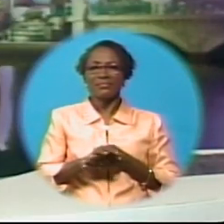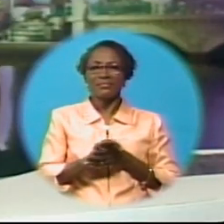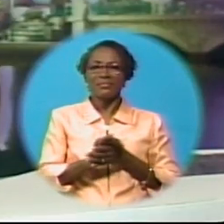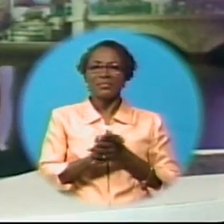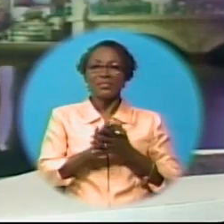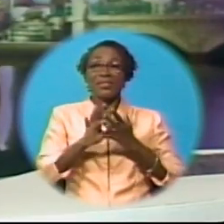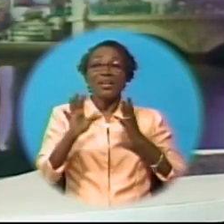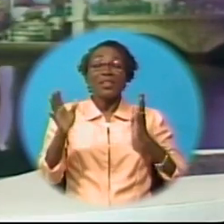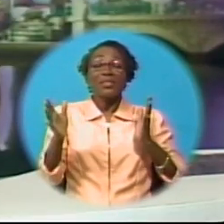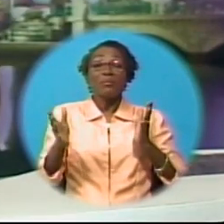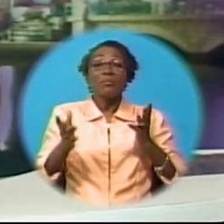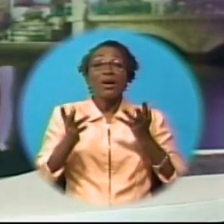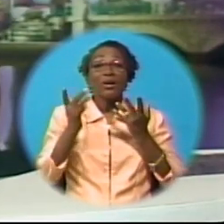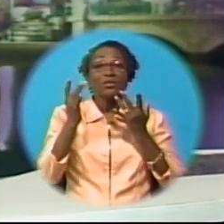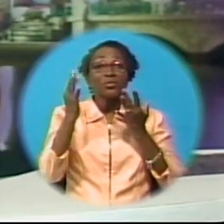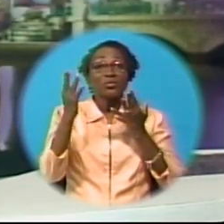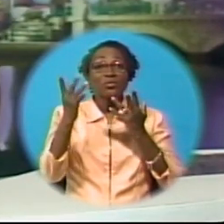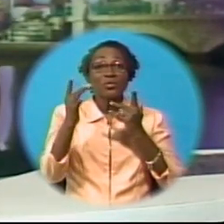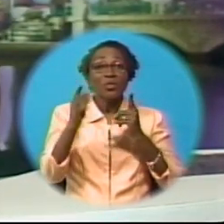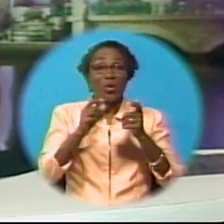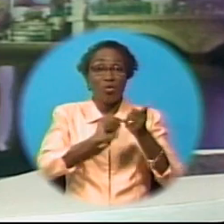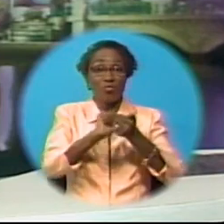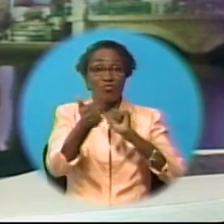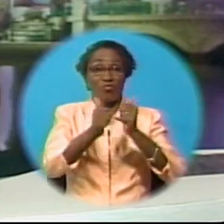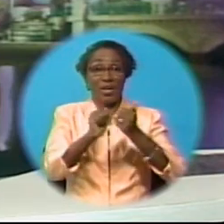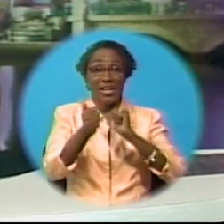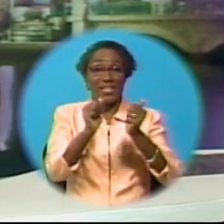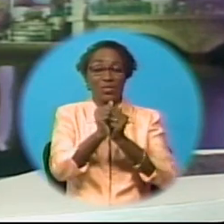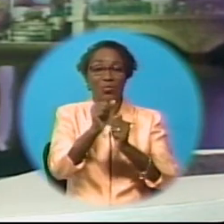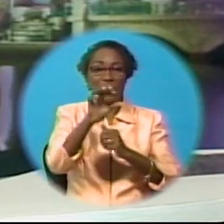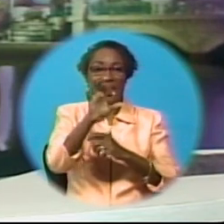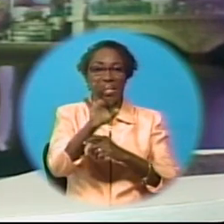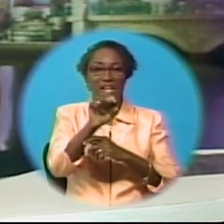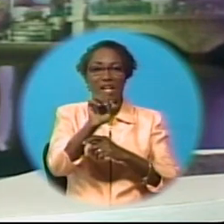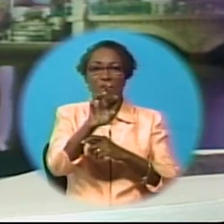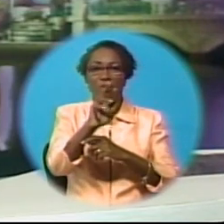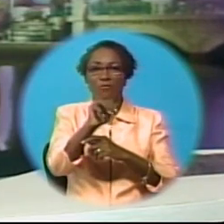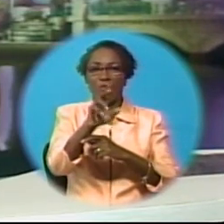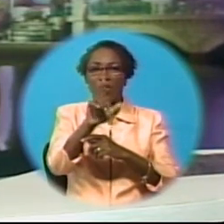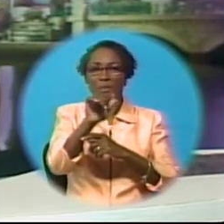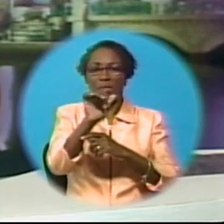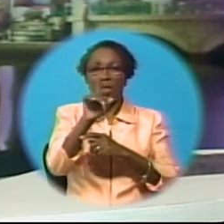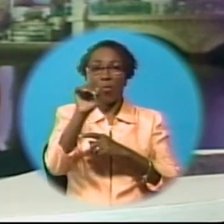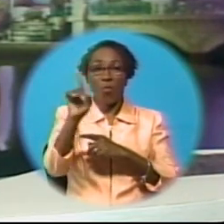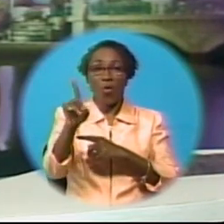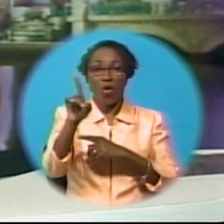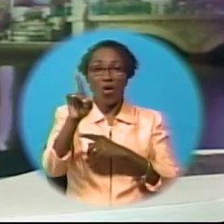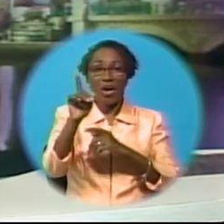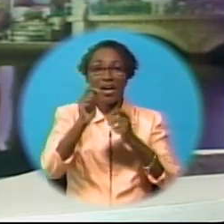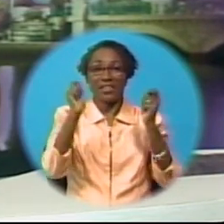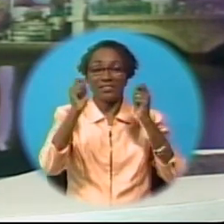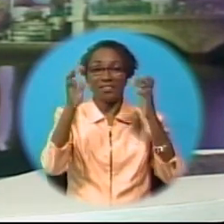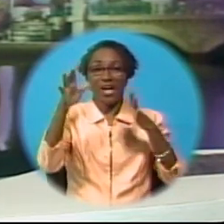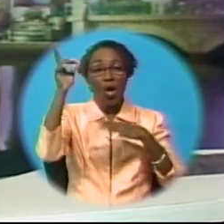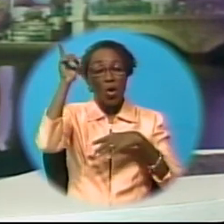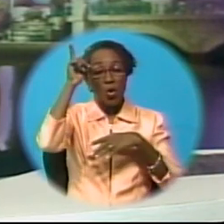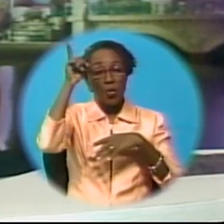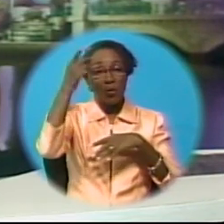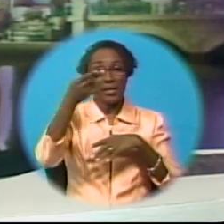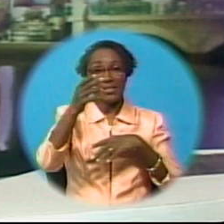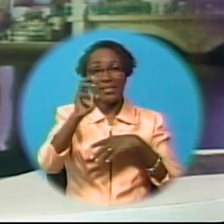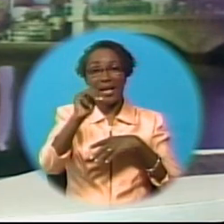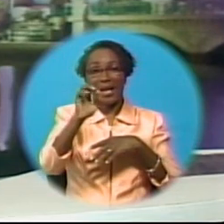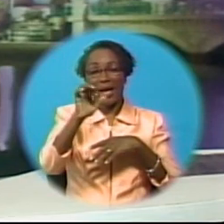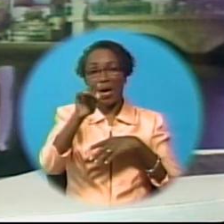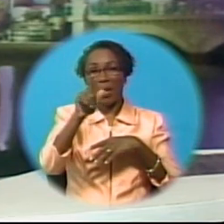The much anticipated drag race between Formula One champion Lewis Hamilton and top Barbadian driver Mark Maloney